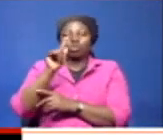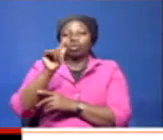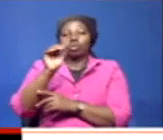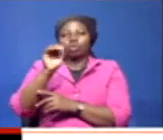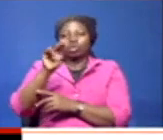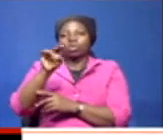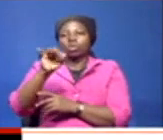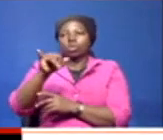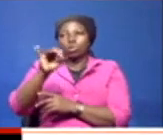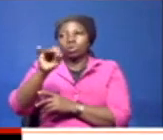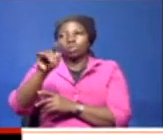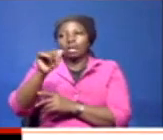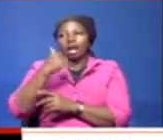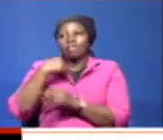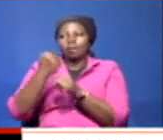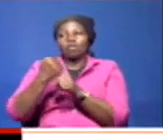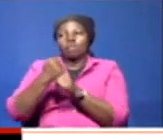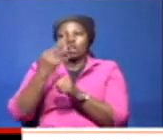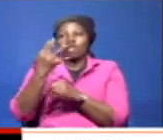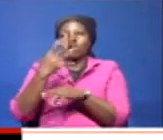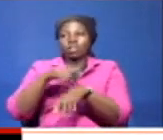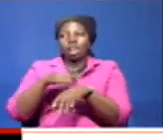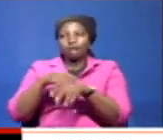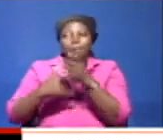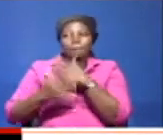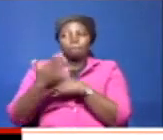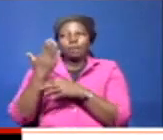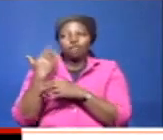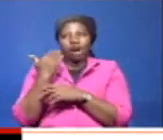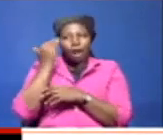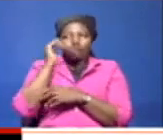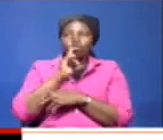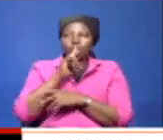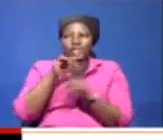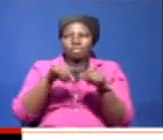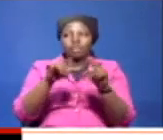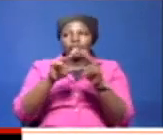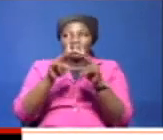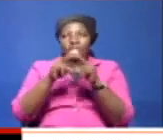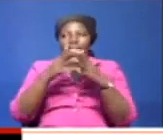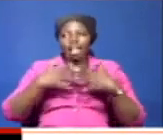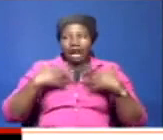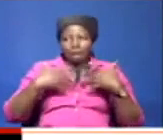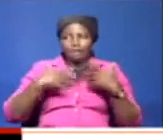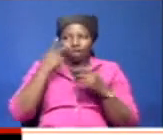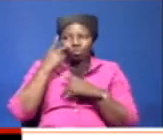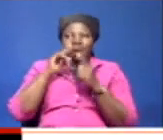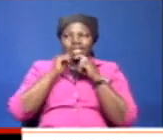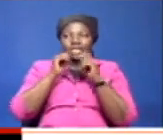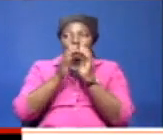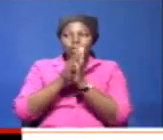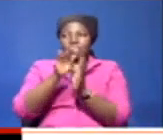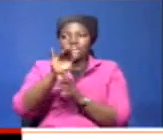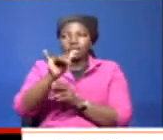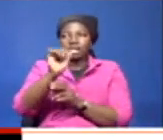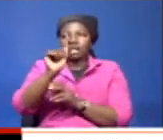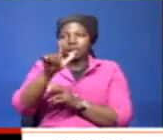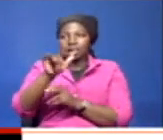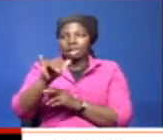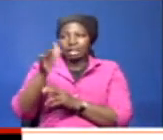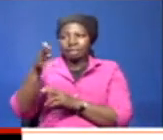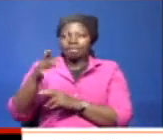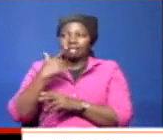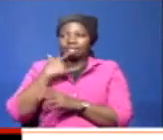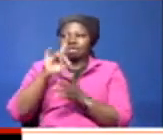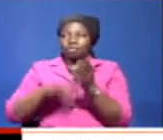before. So I'm sure they are very happy. Yari, I saw an interview with Yari there at the service park, and he said what they had